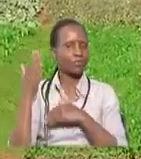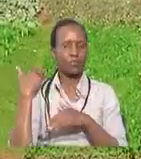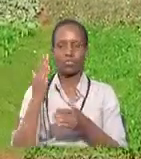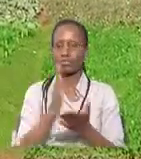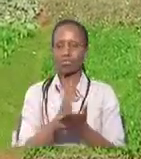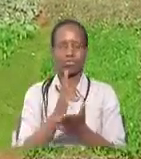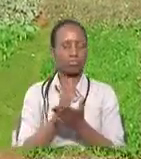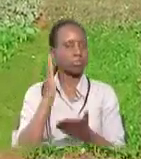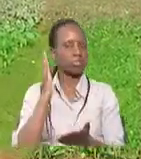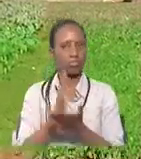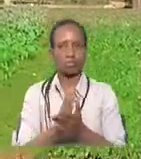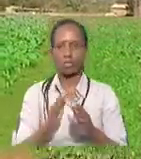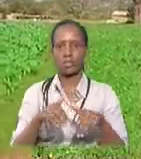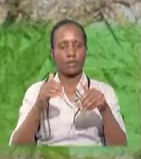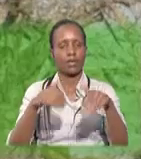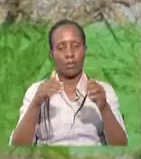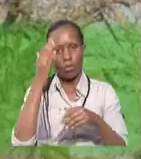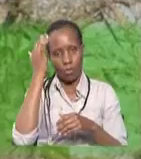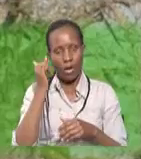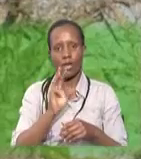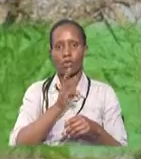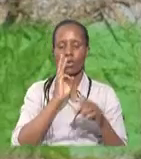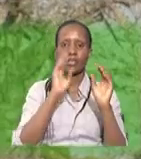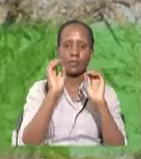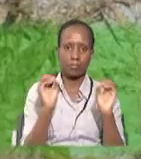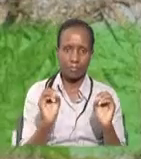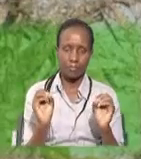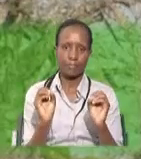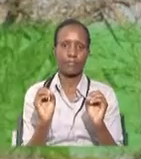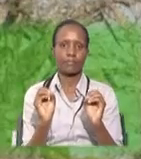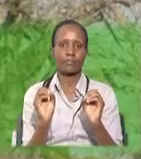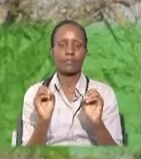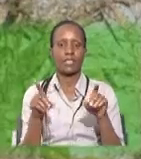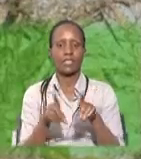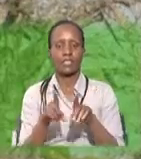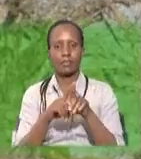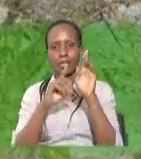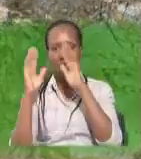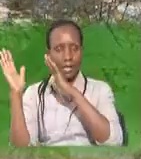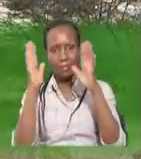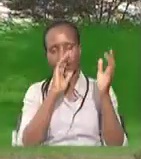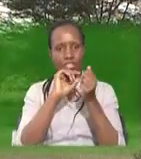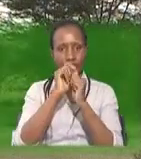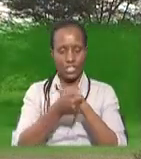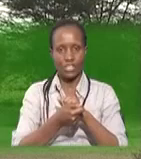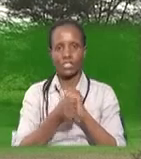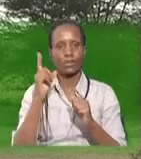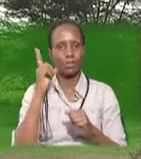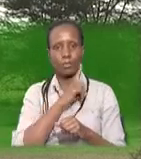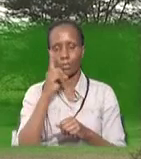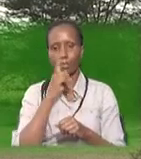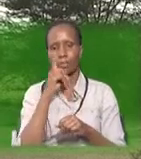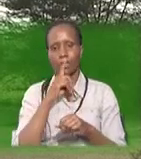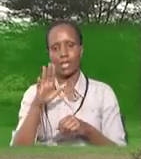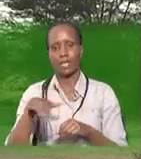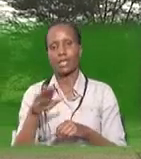walikuwa wamewacha kulima kabisa sababu maji imekwisha kwa mito. Vile nimesema, climate change may take its toll